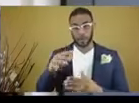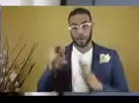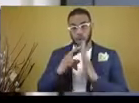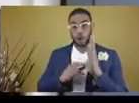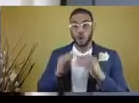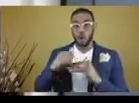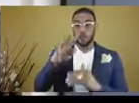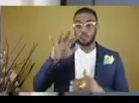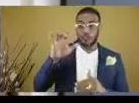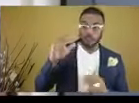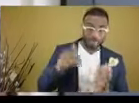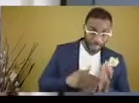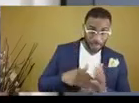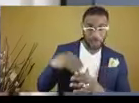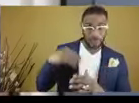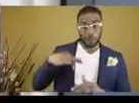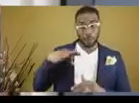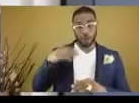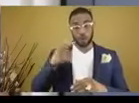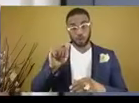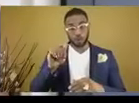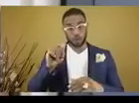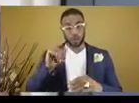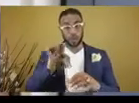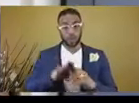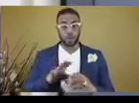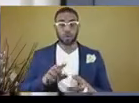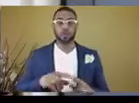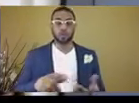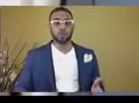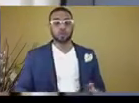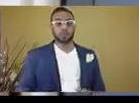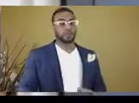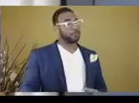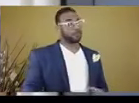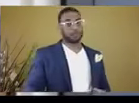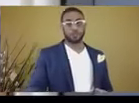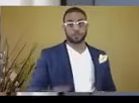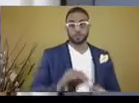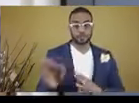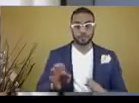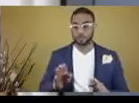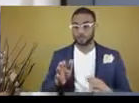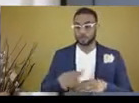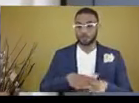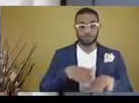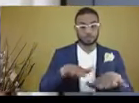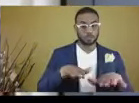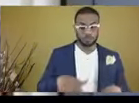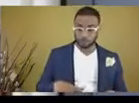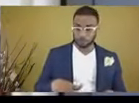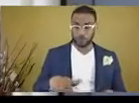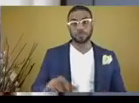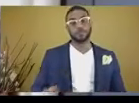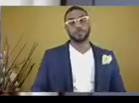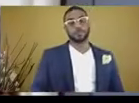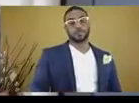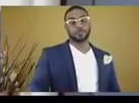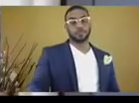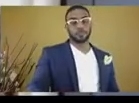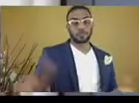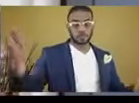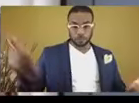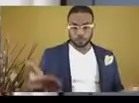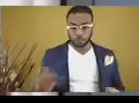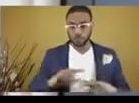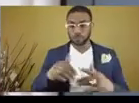500,000 eligible Georgians to vote, and no plans of slowing down there. So welcome to all